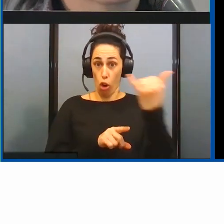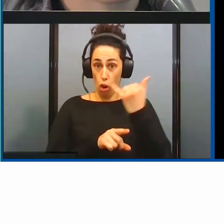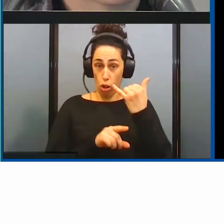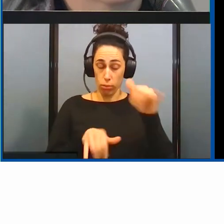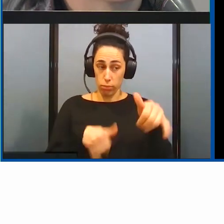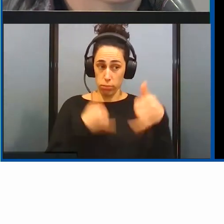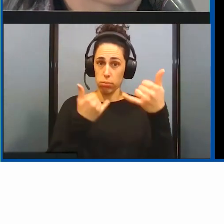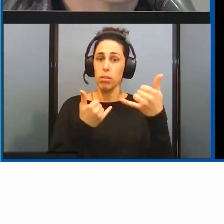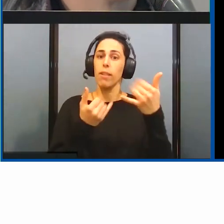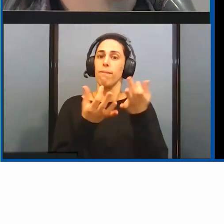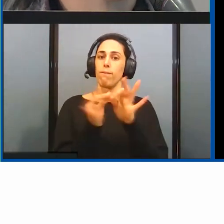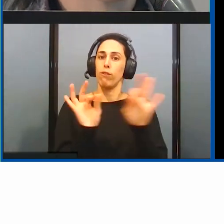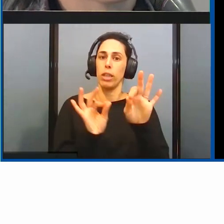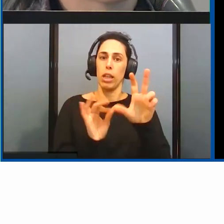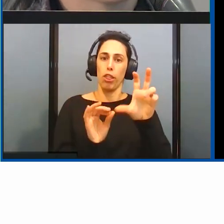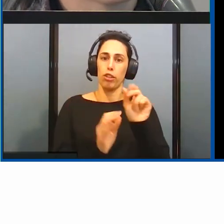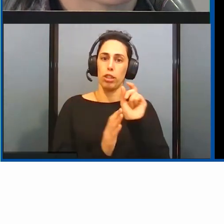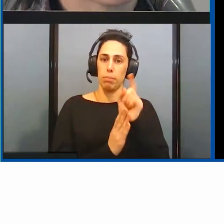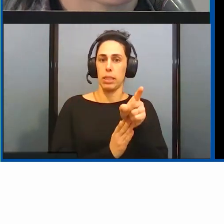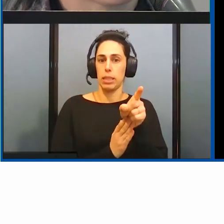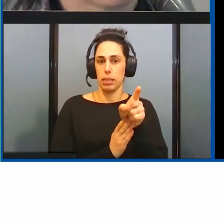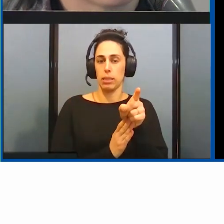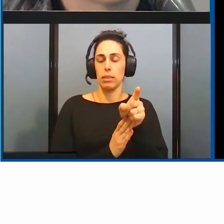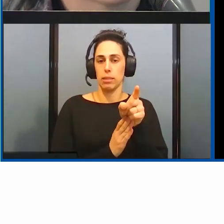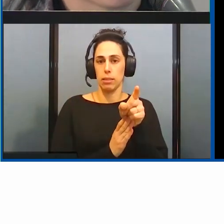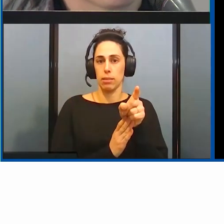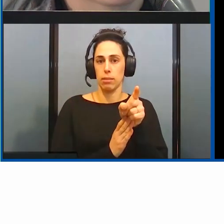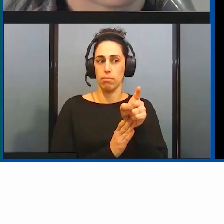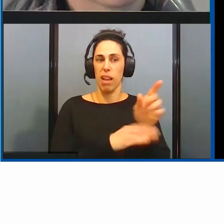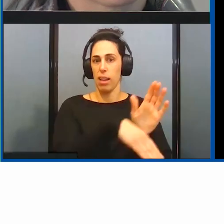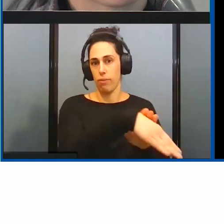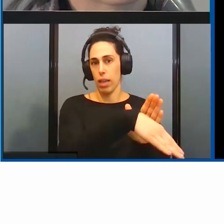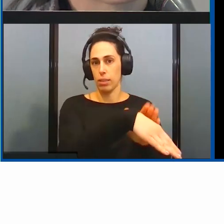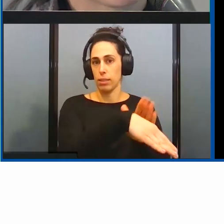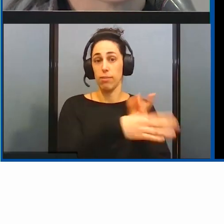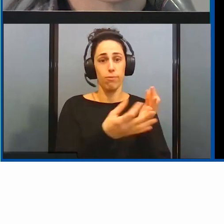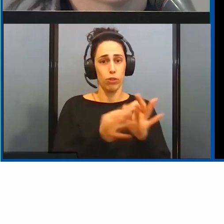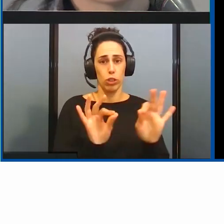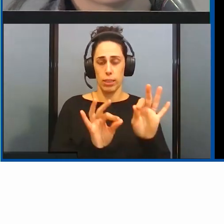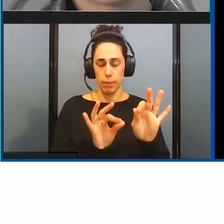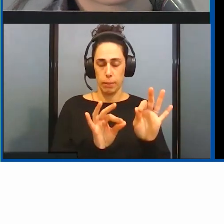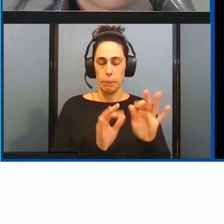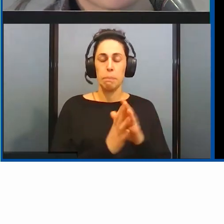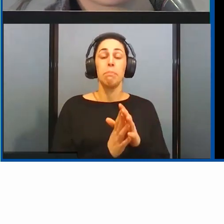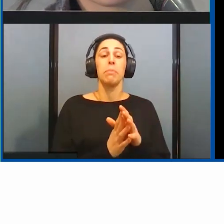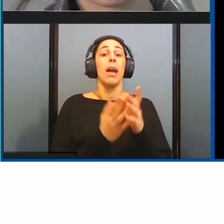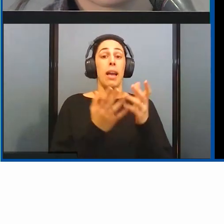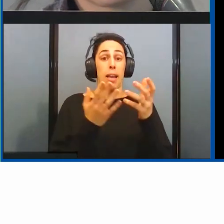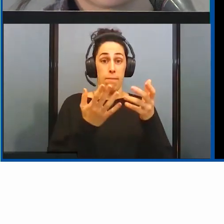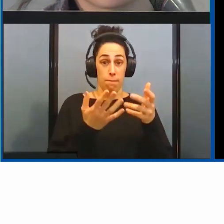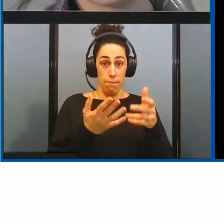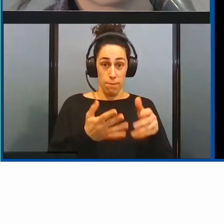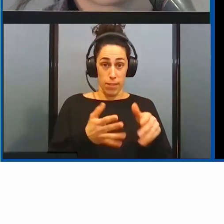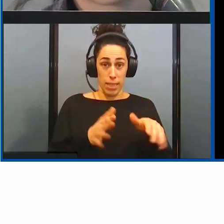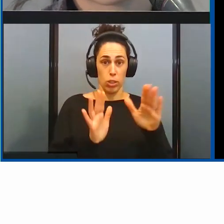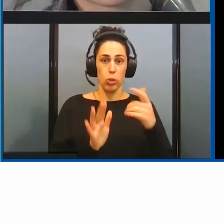selective about who can become a client, because we do have a limitation on how many clients we can represent. And we try